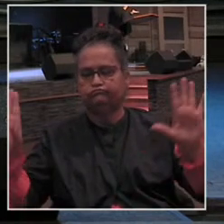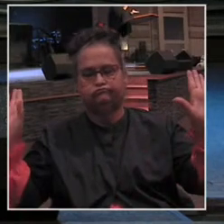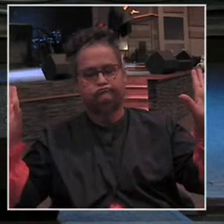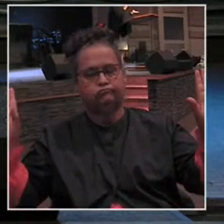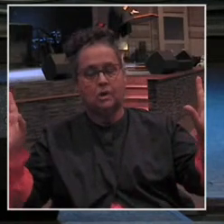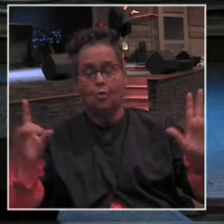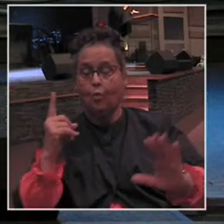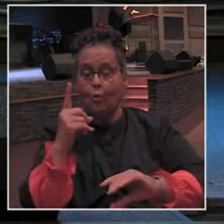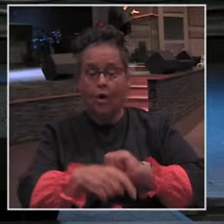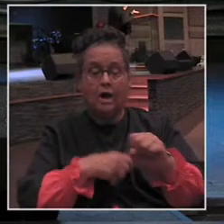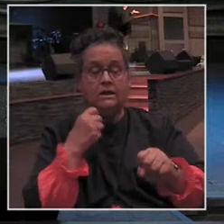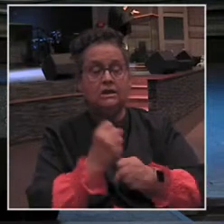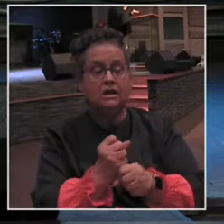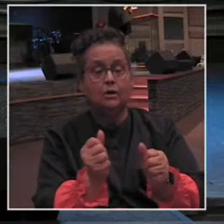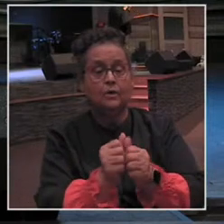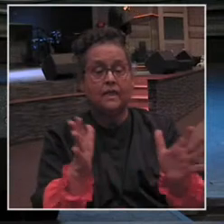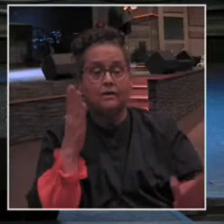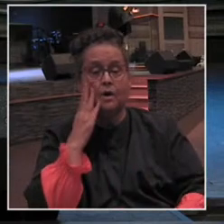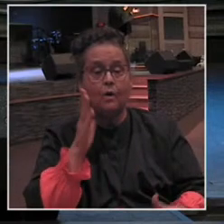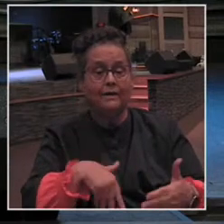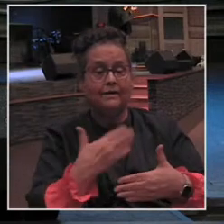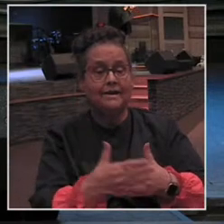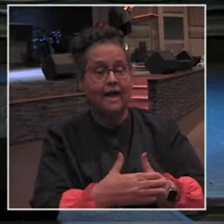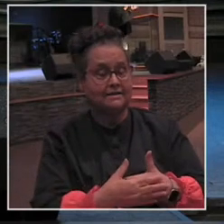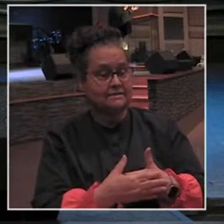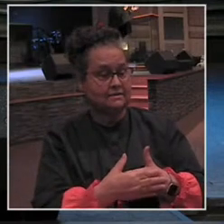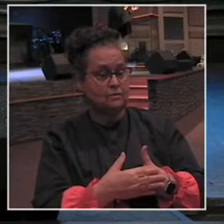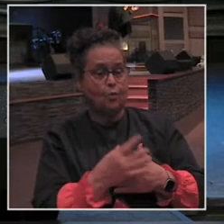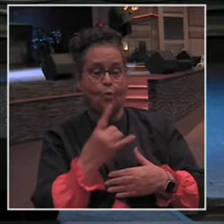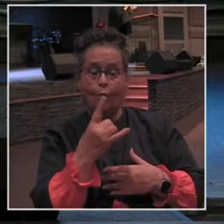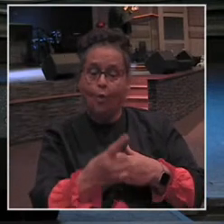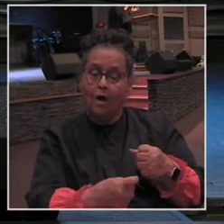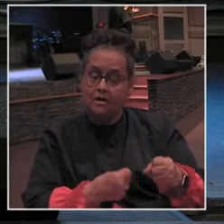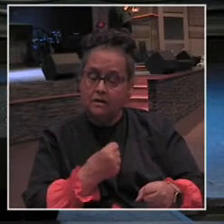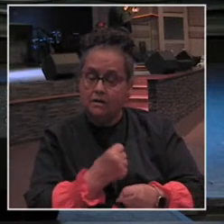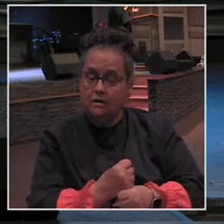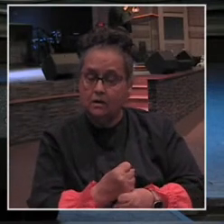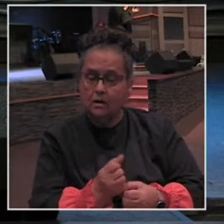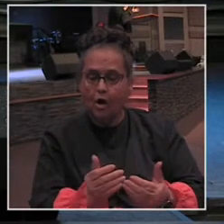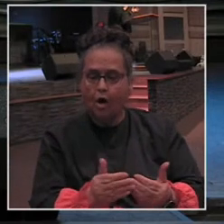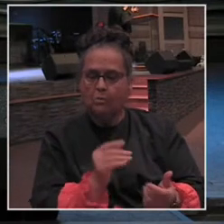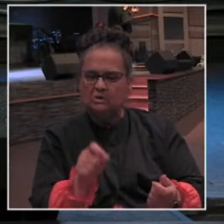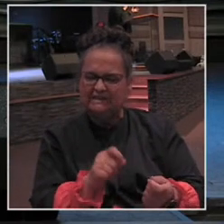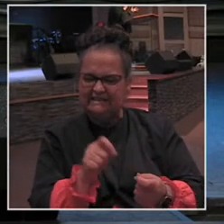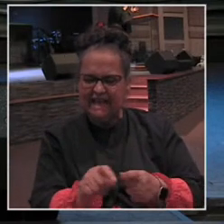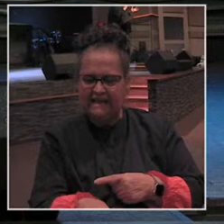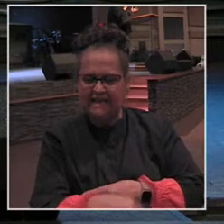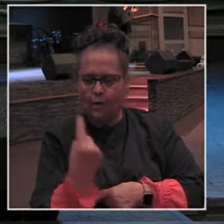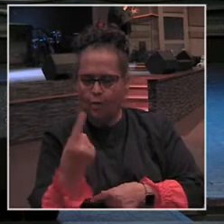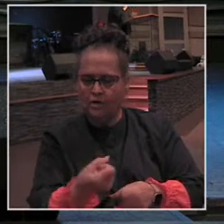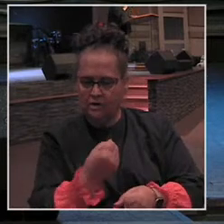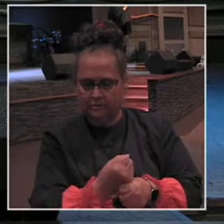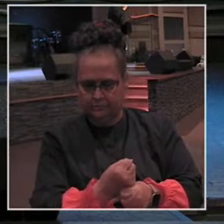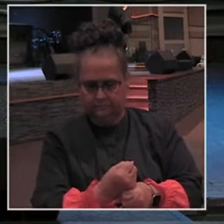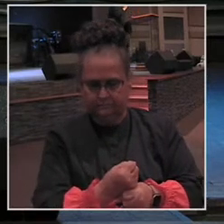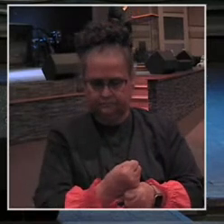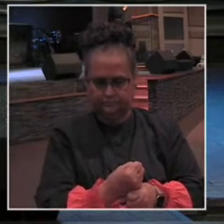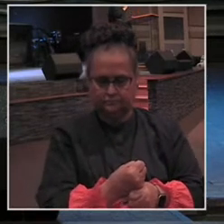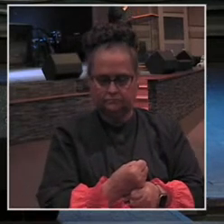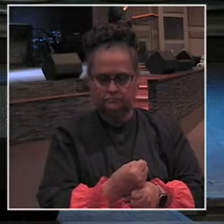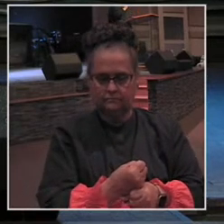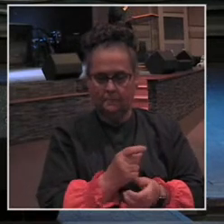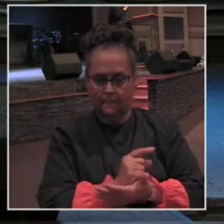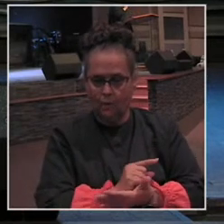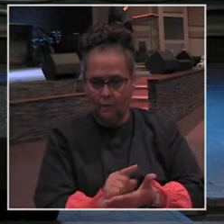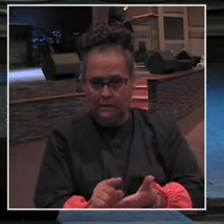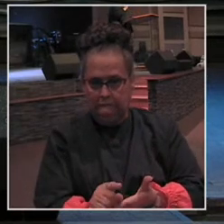without knowing what was next. A whole year, almost to the day, a whole year. There were weeks